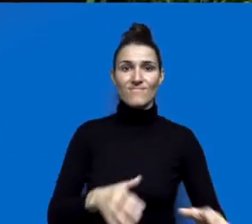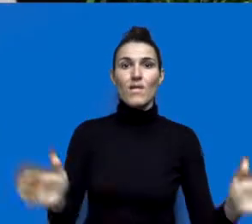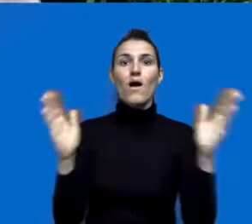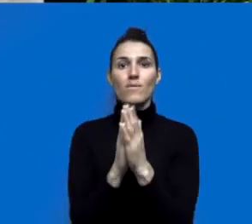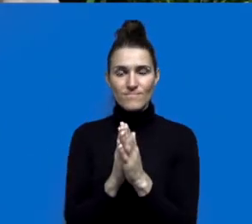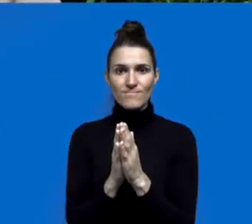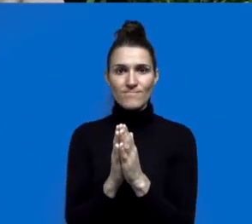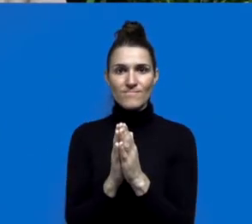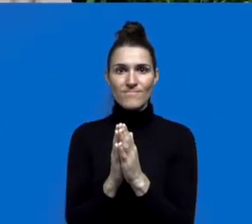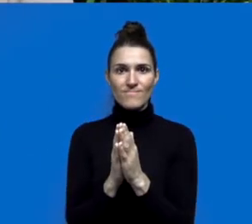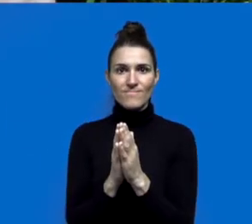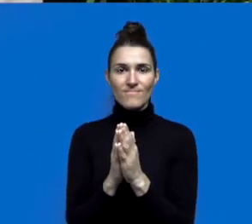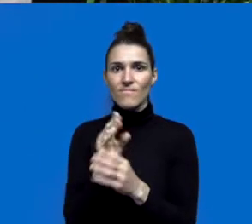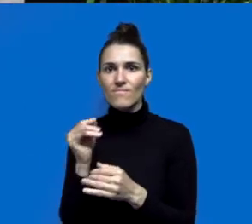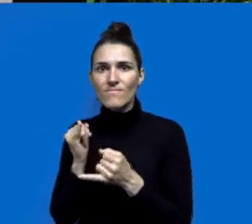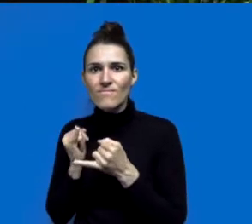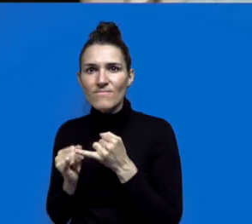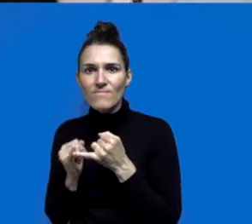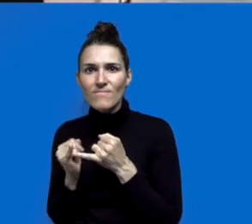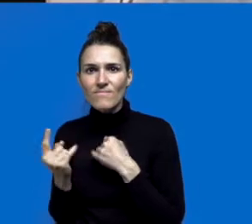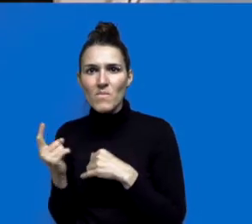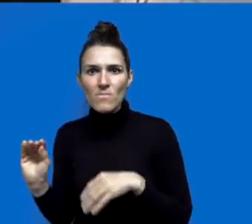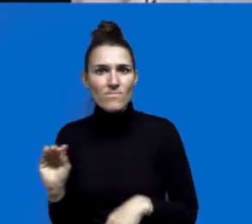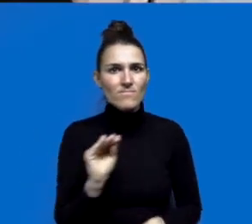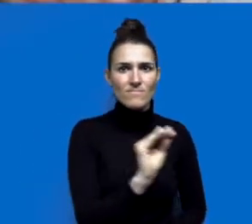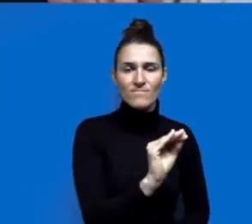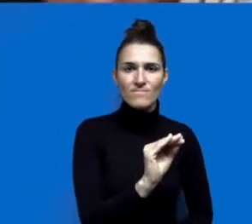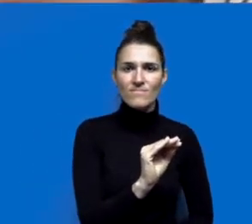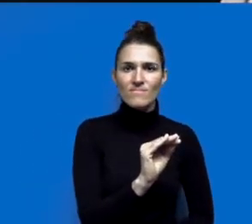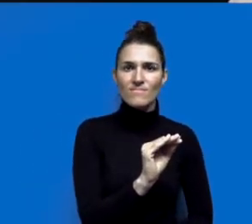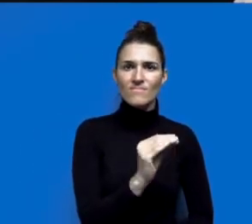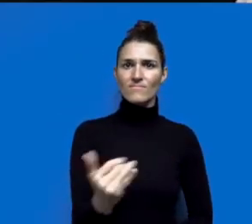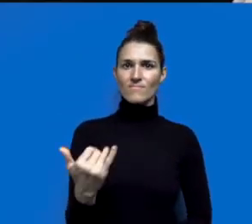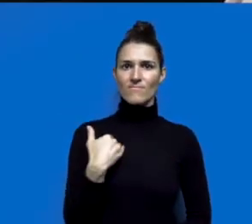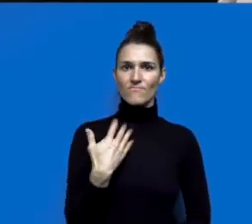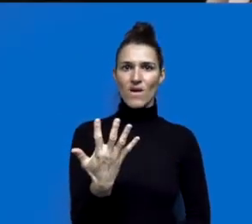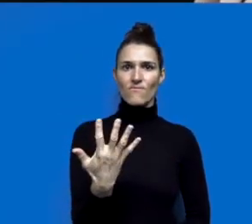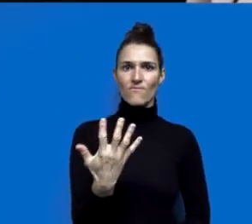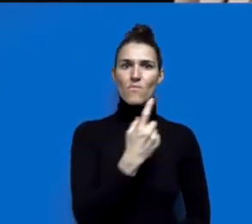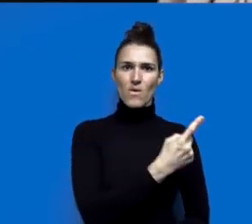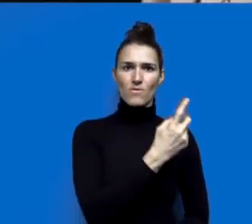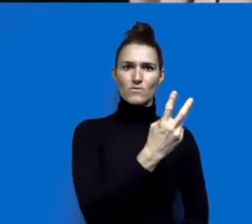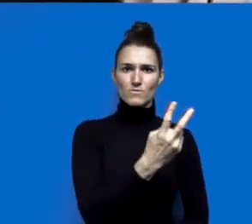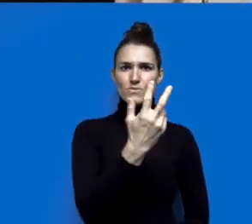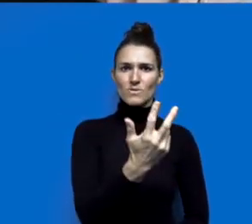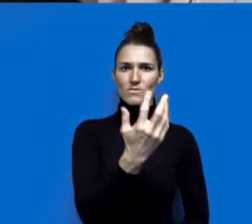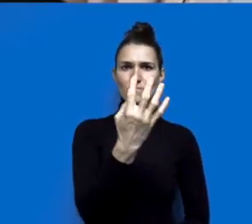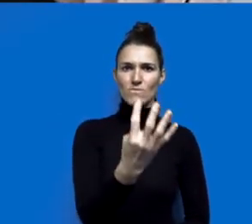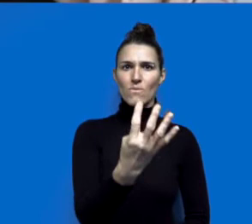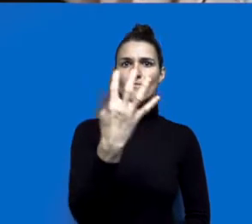plop. And last one. We have 5. 1, 2, 3,